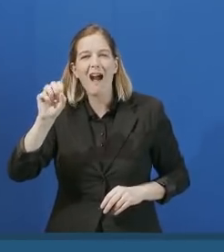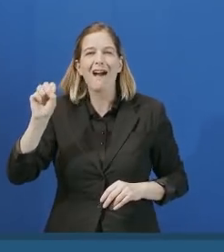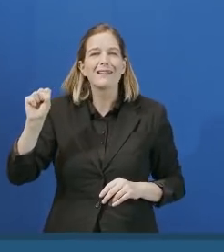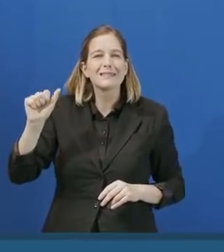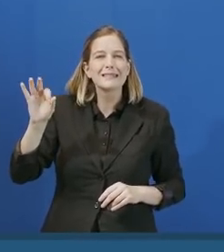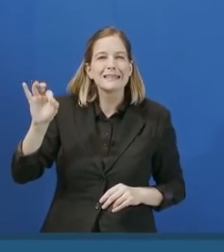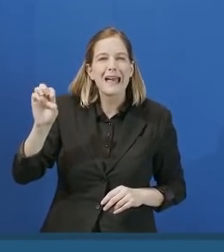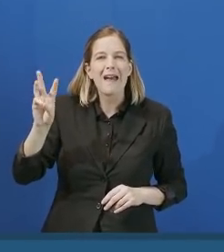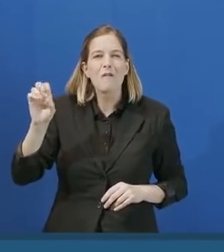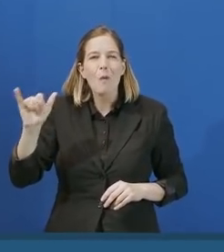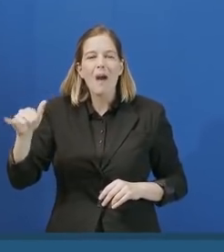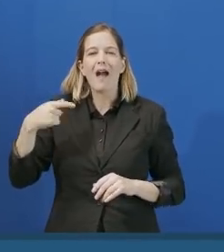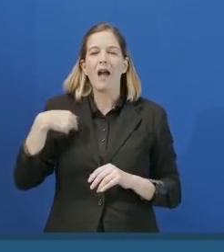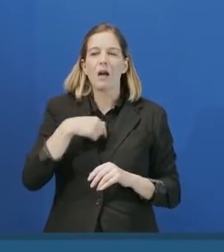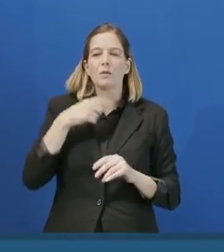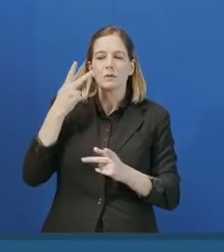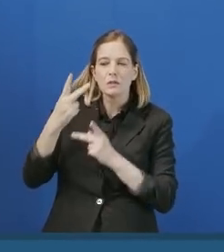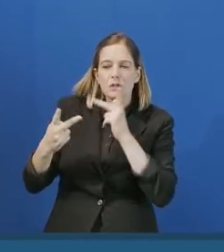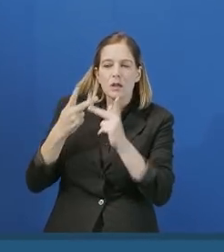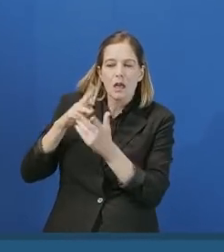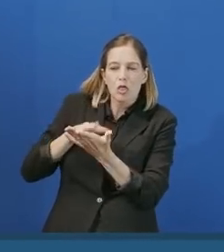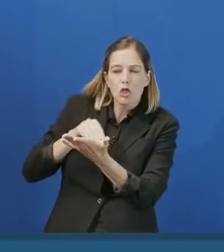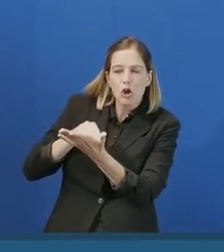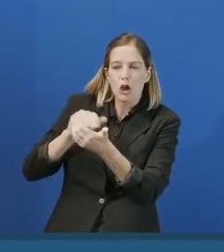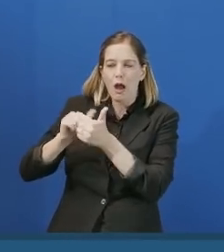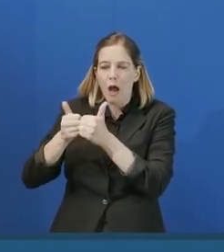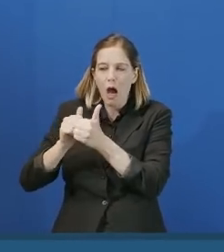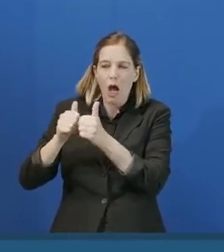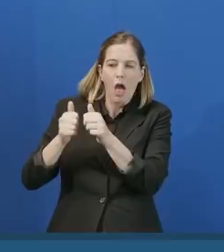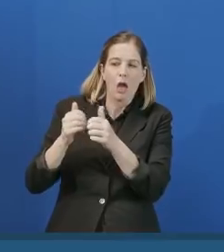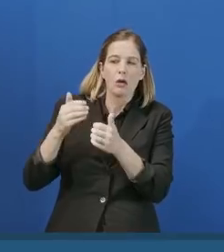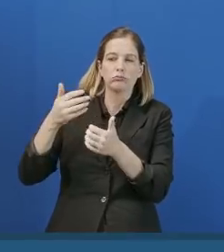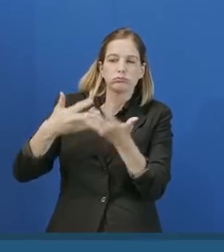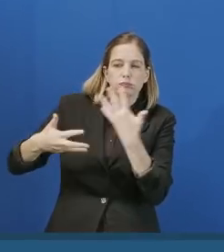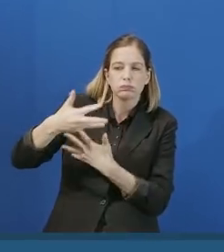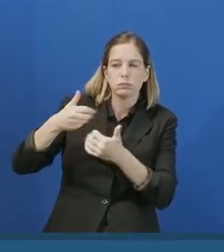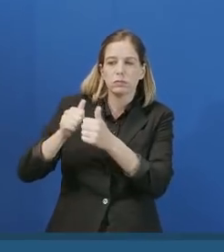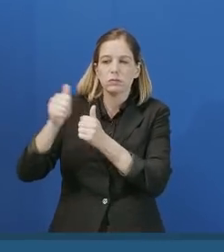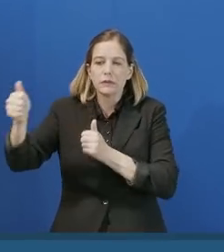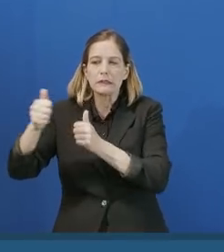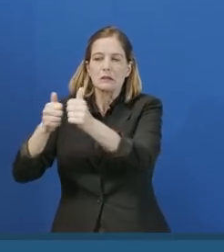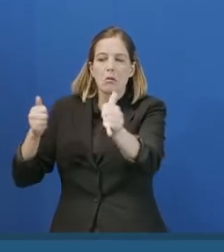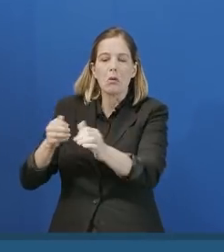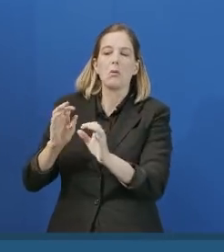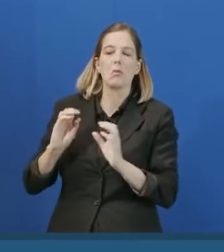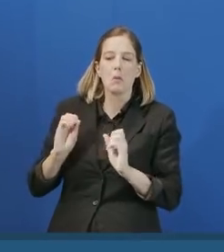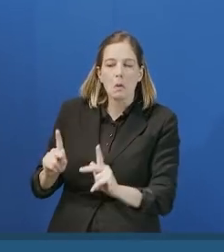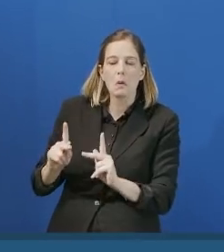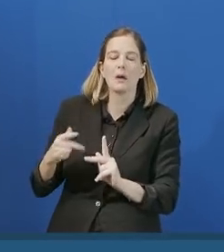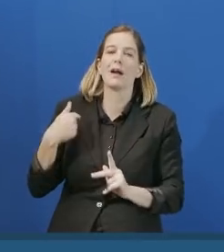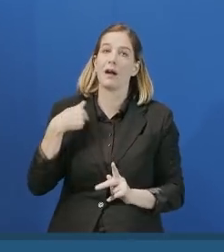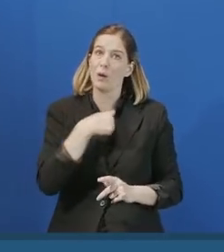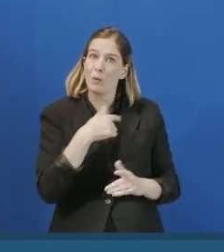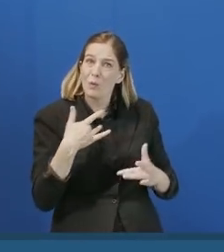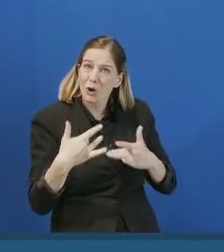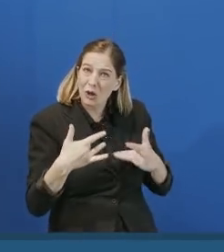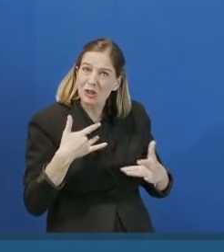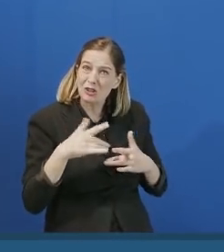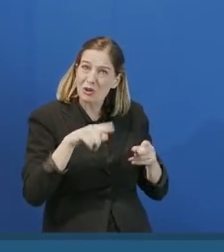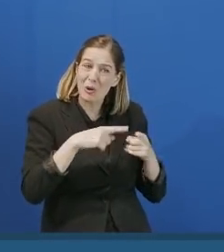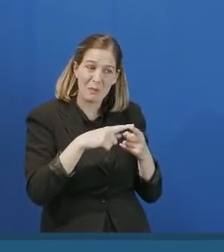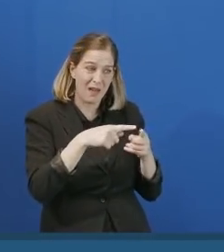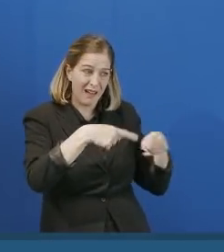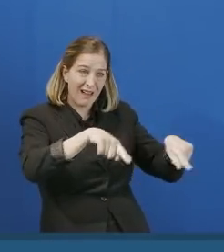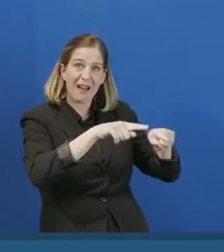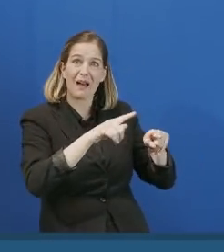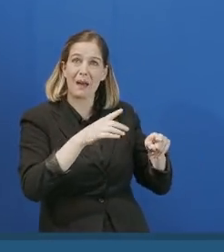socially distance. We're concerned most, not only about our most vulnerable in public health, but our small and